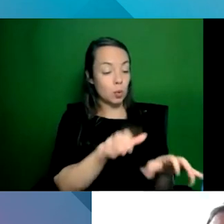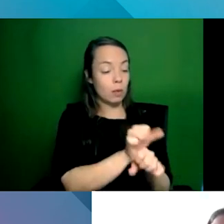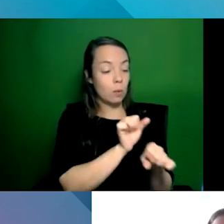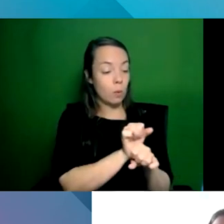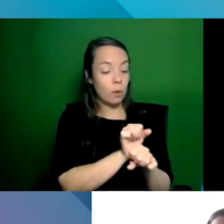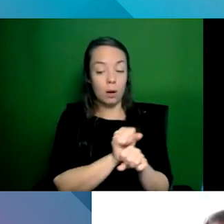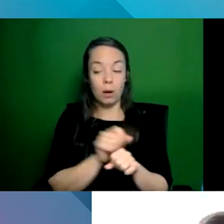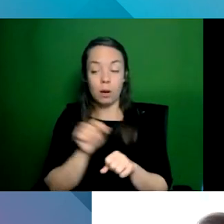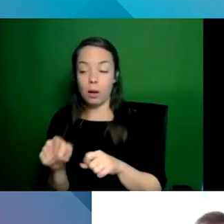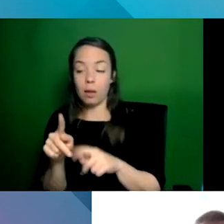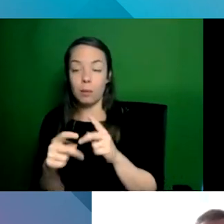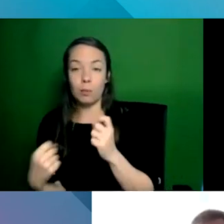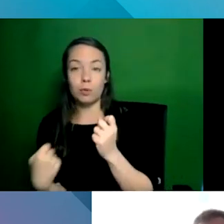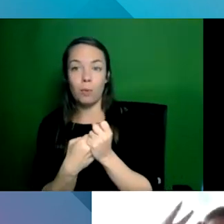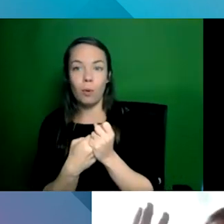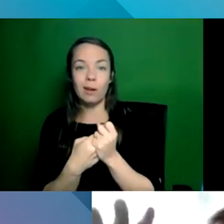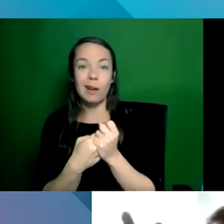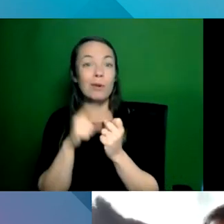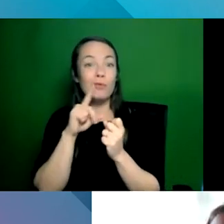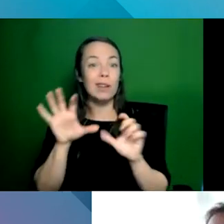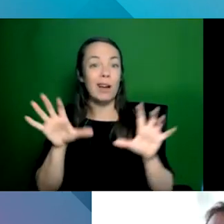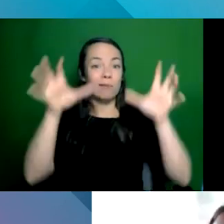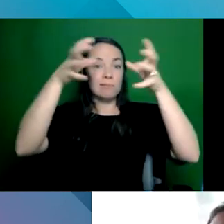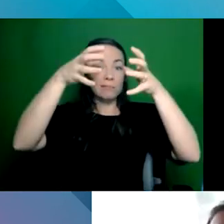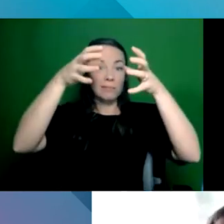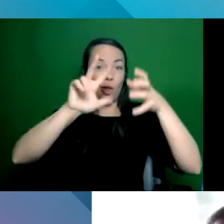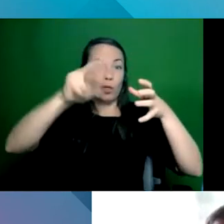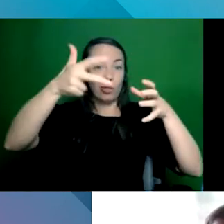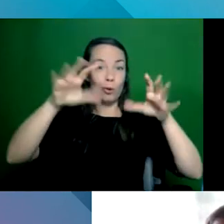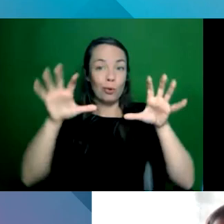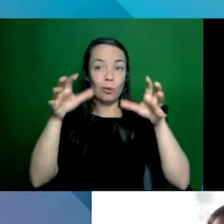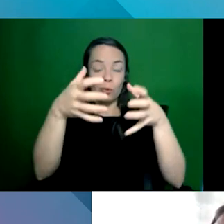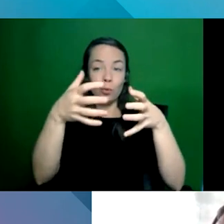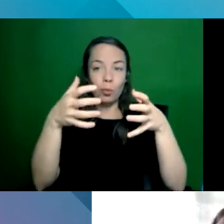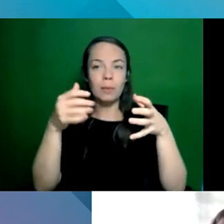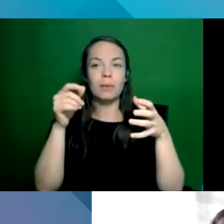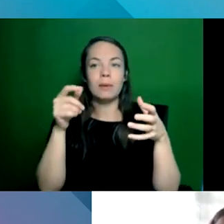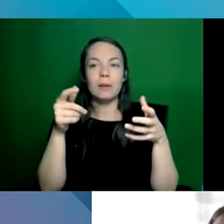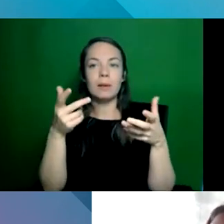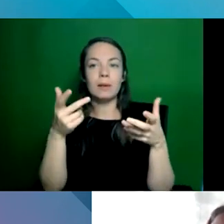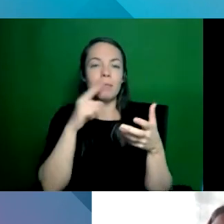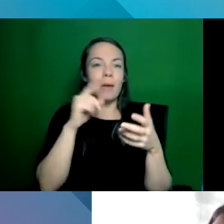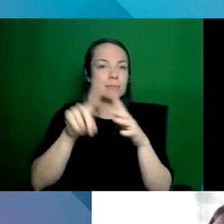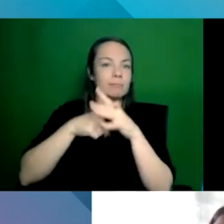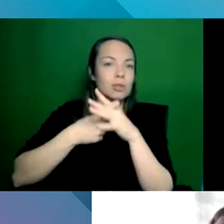supporting without realizing that there's this third entity of this system that's articulating this in the first place.